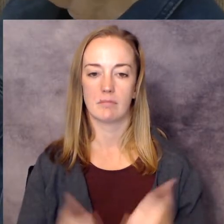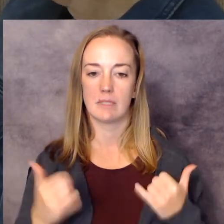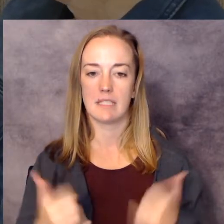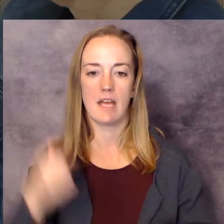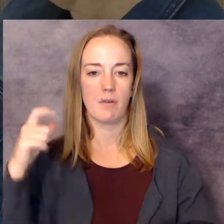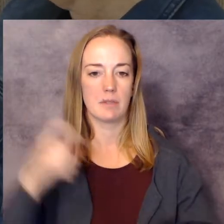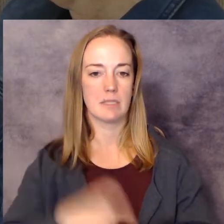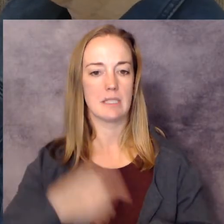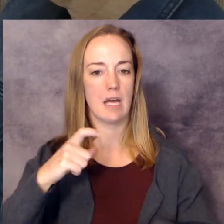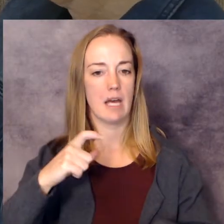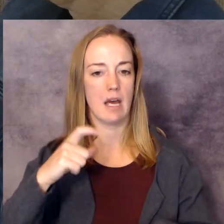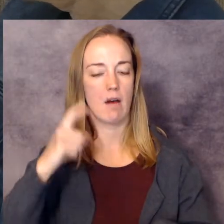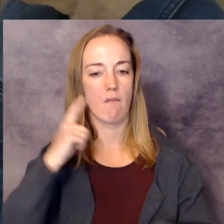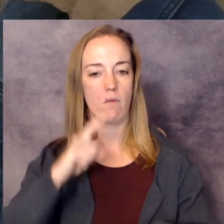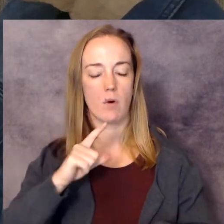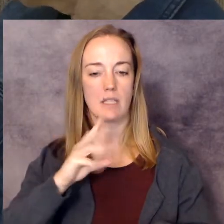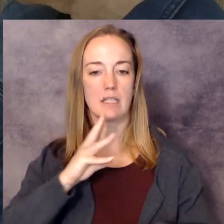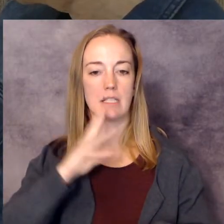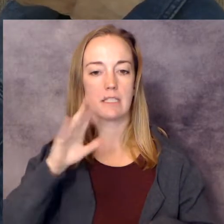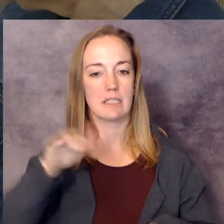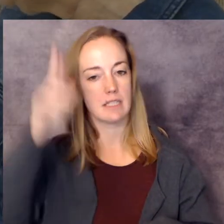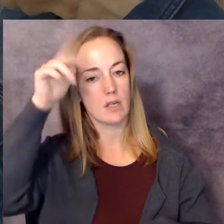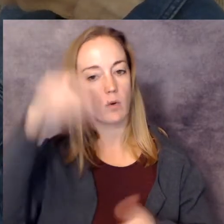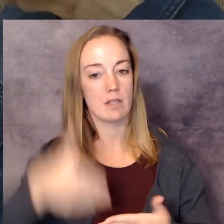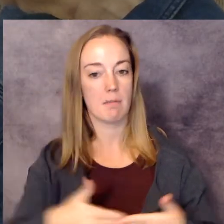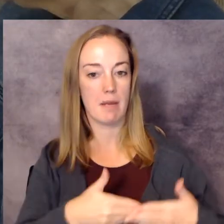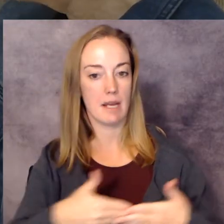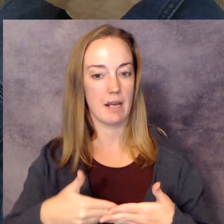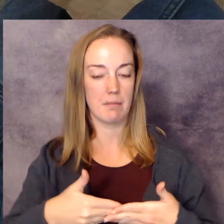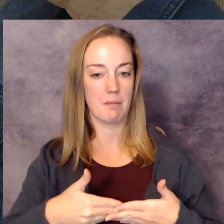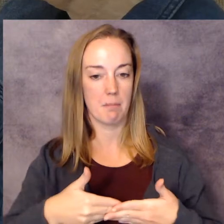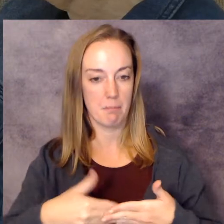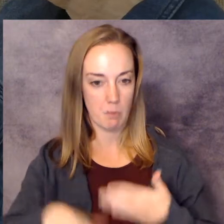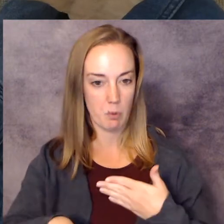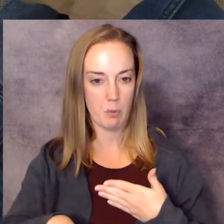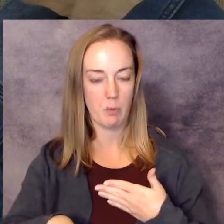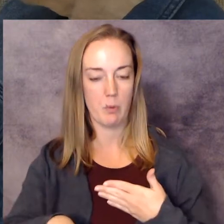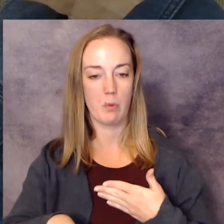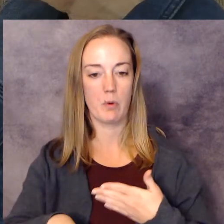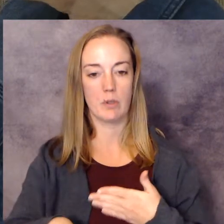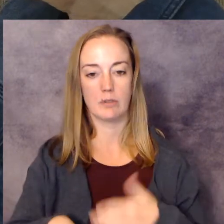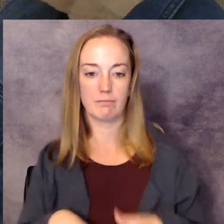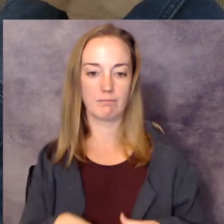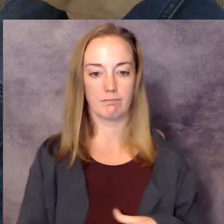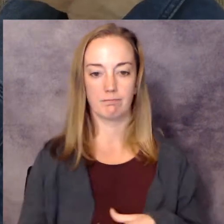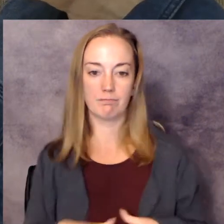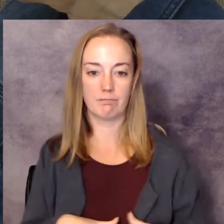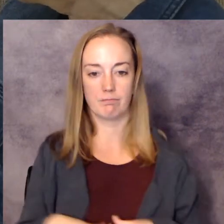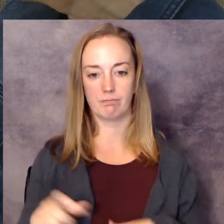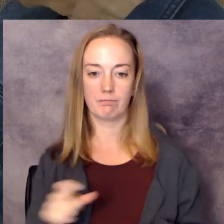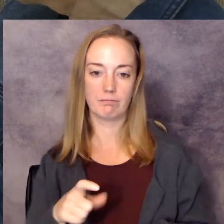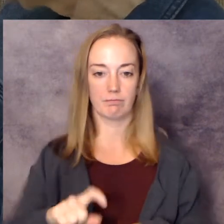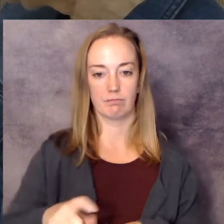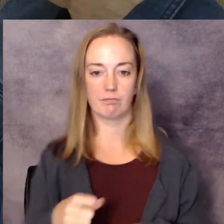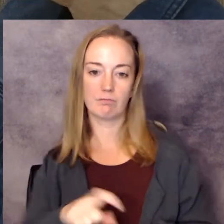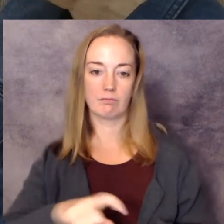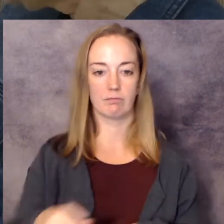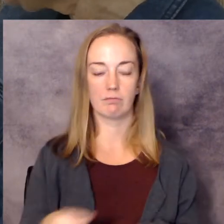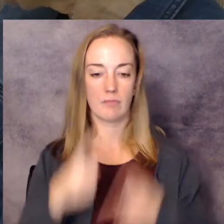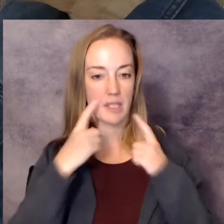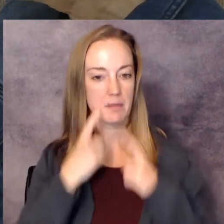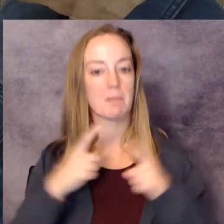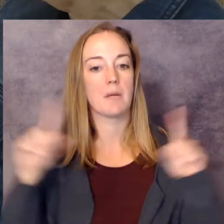The time had come for the seahorse babies to be born. Mr. Seahorse wiggled and he twisted this way and that, and